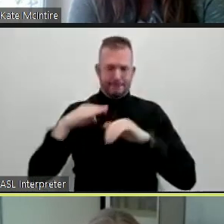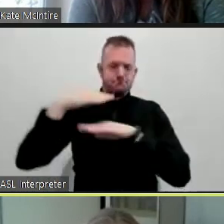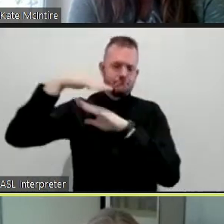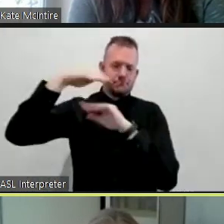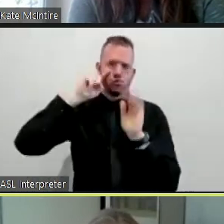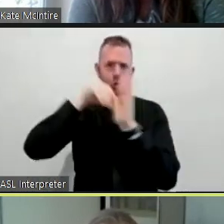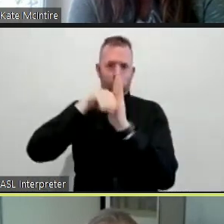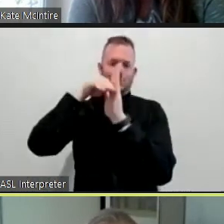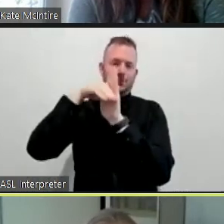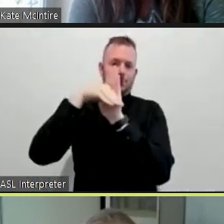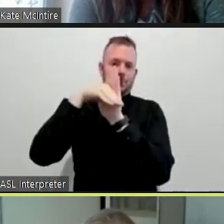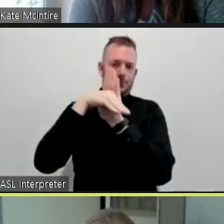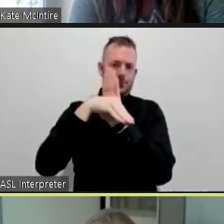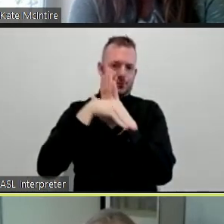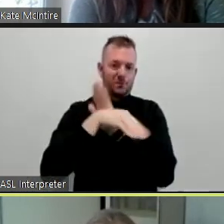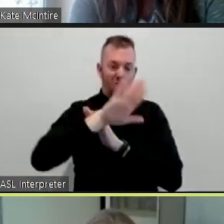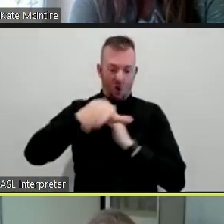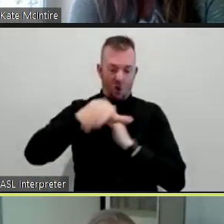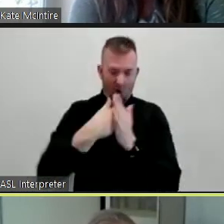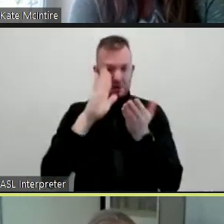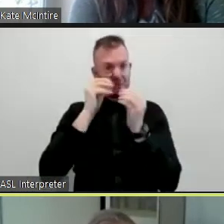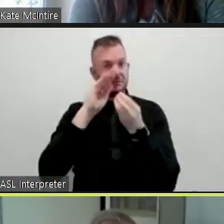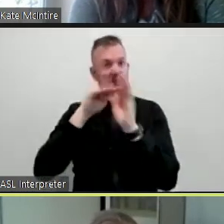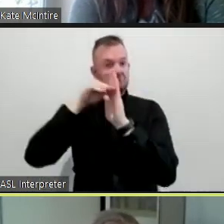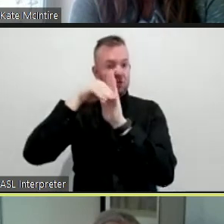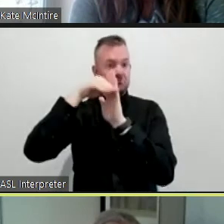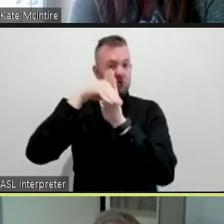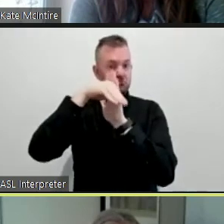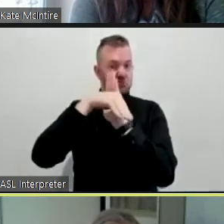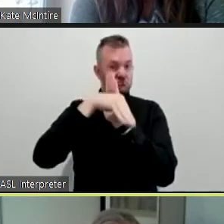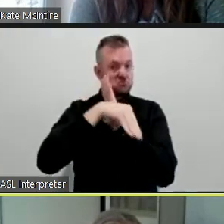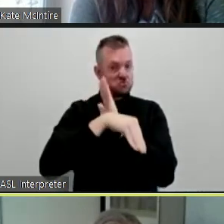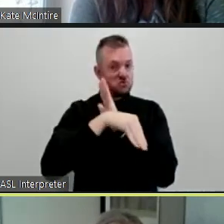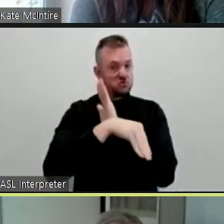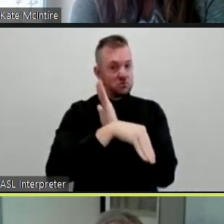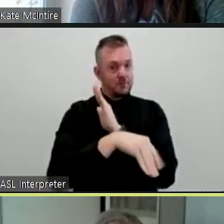be in a good place as far as our overall trends. Next slide, please.